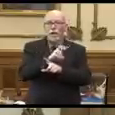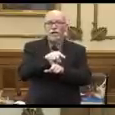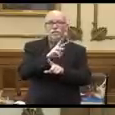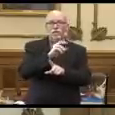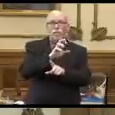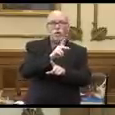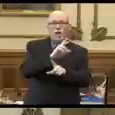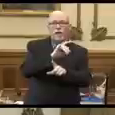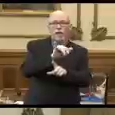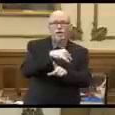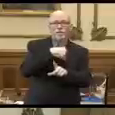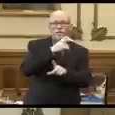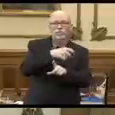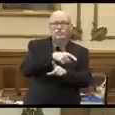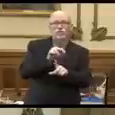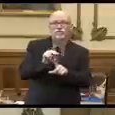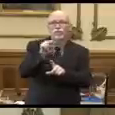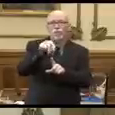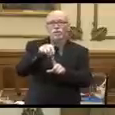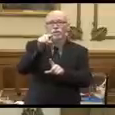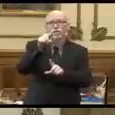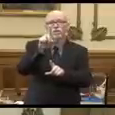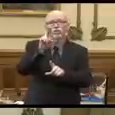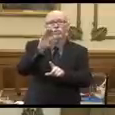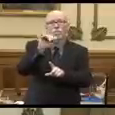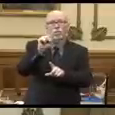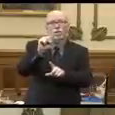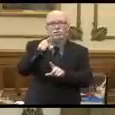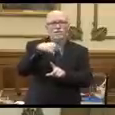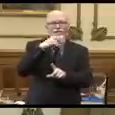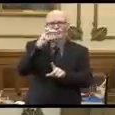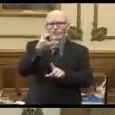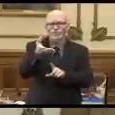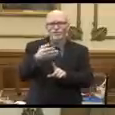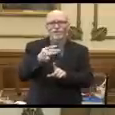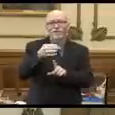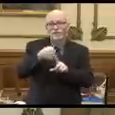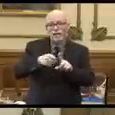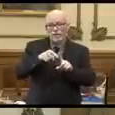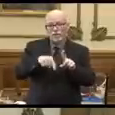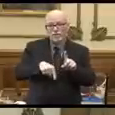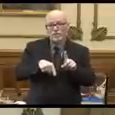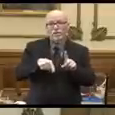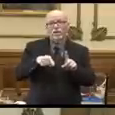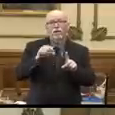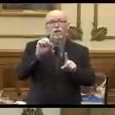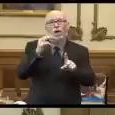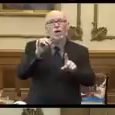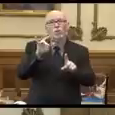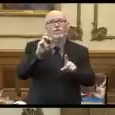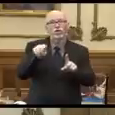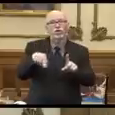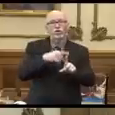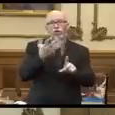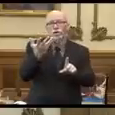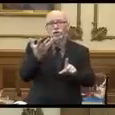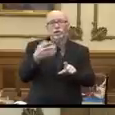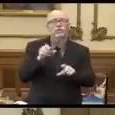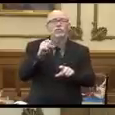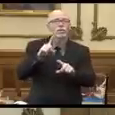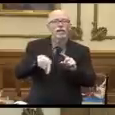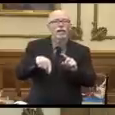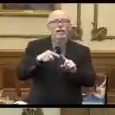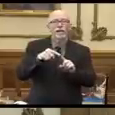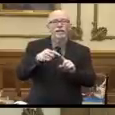there's issues there. If they go north, Du Bois County, we have issues. If they go south, they land in the Ohio River. So they could go to